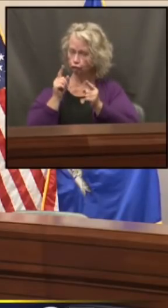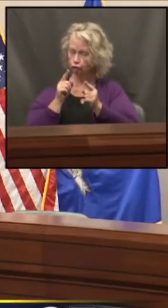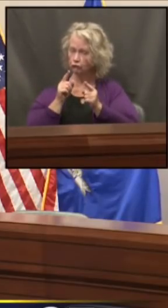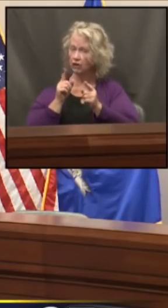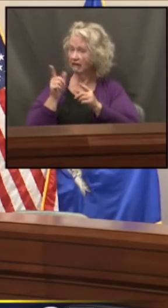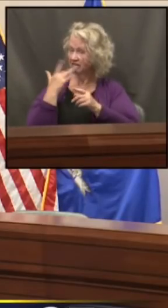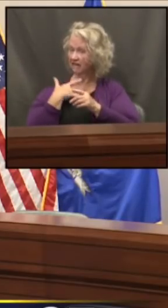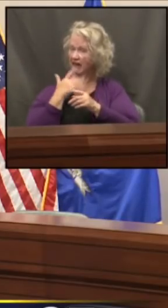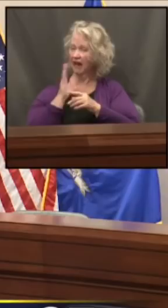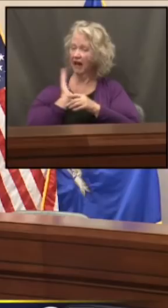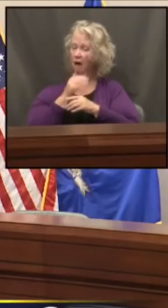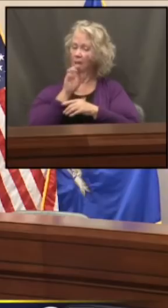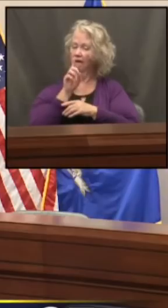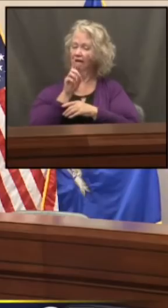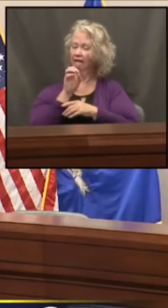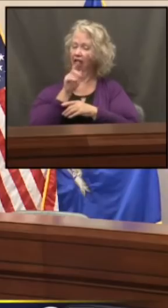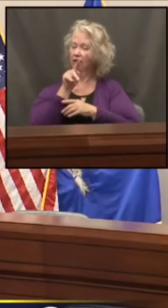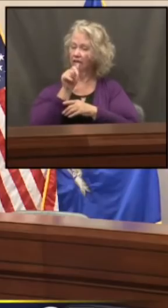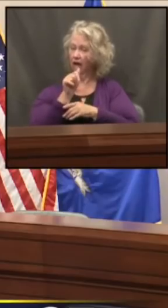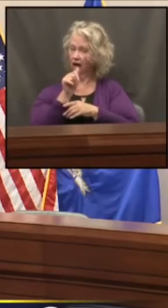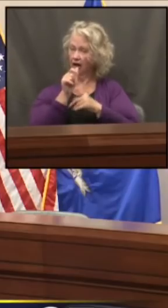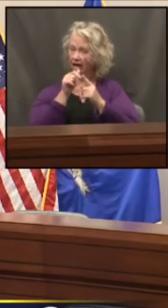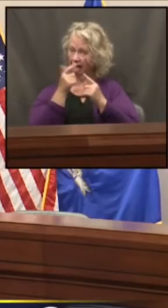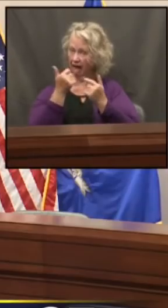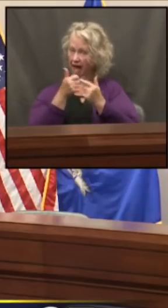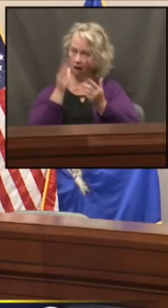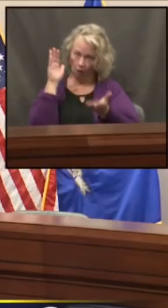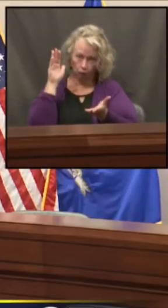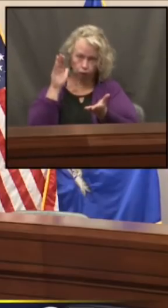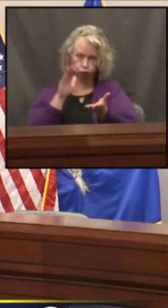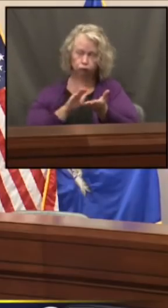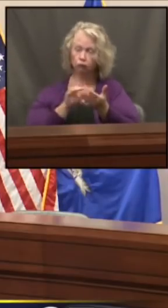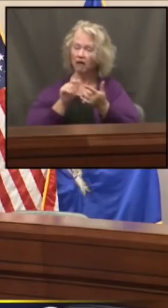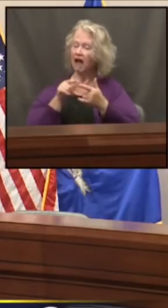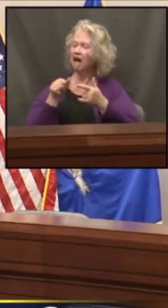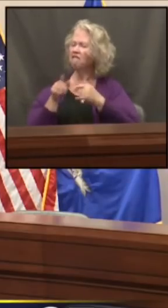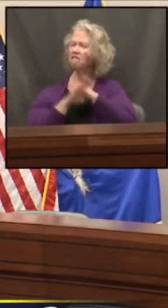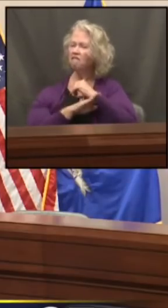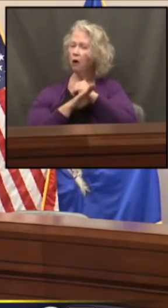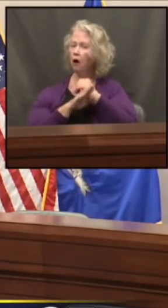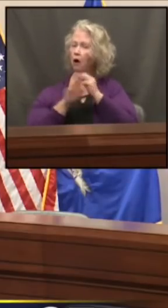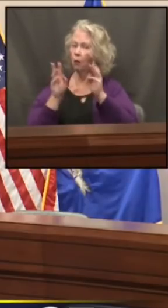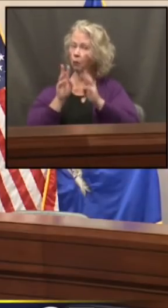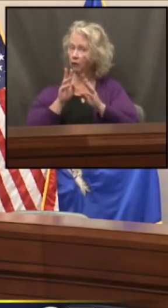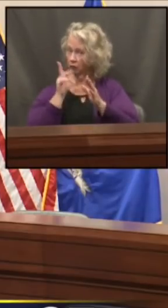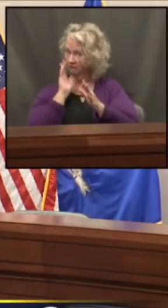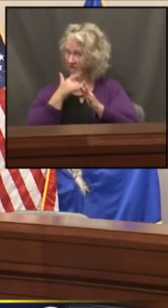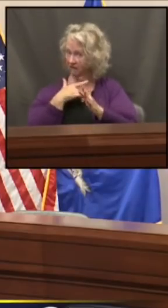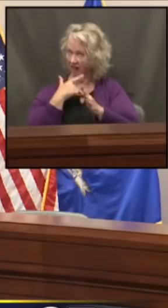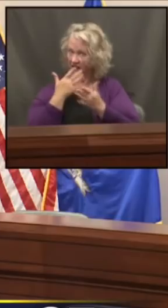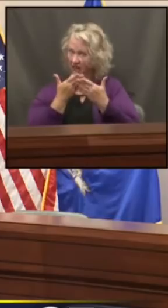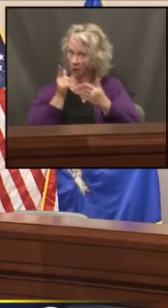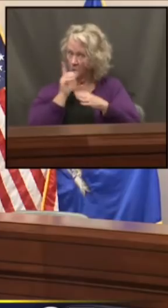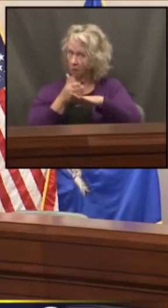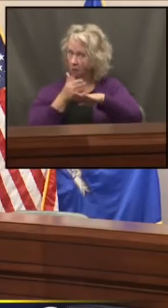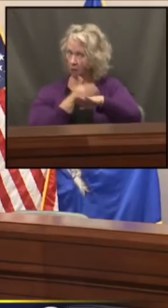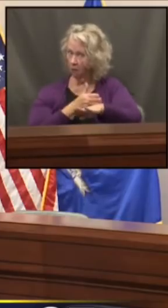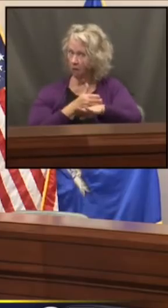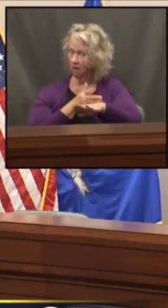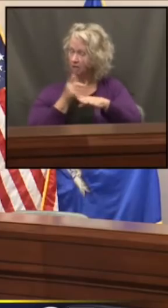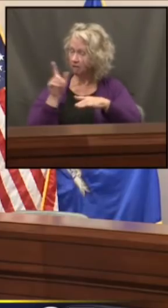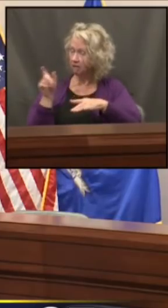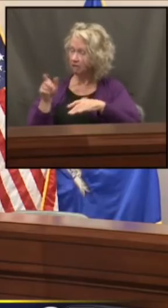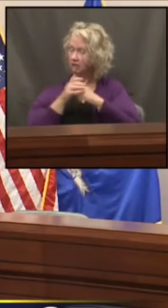Delta wave? And what does that mean as we head into the fall and then into the winter? Do you think we'll actually be in a better place as the weather gets colder?